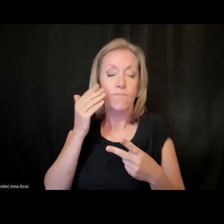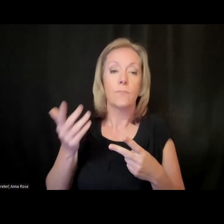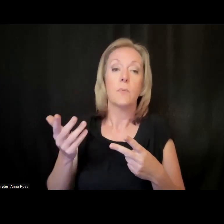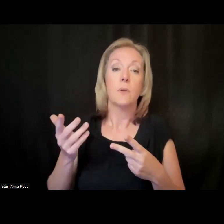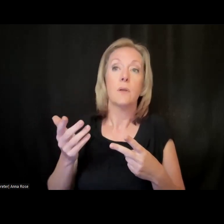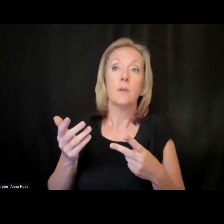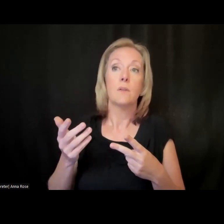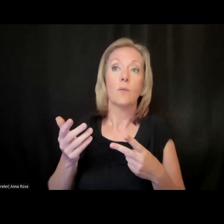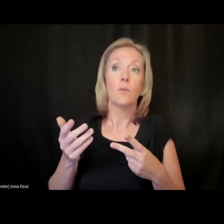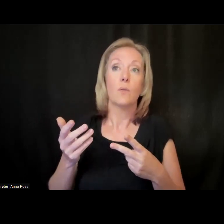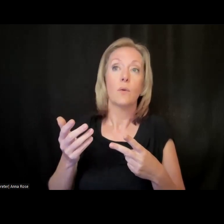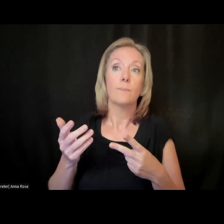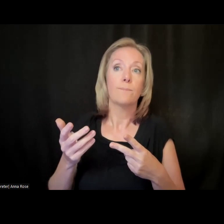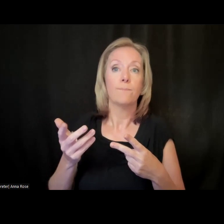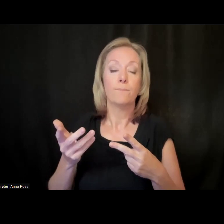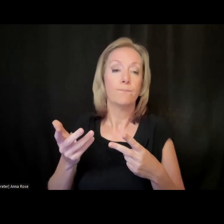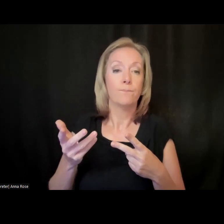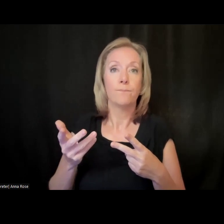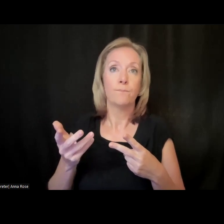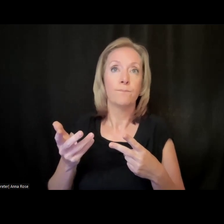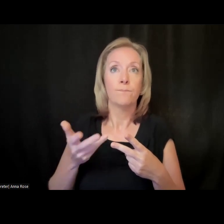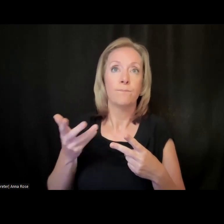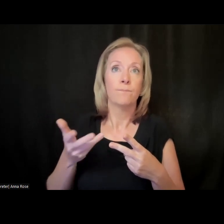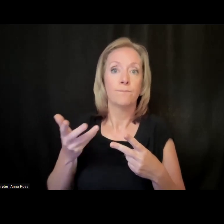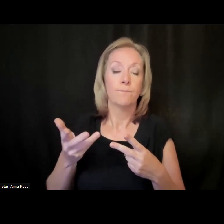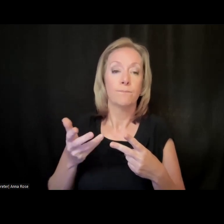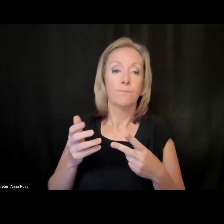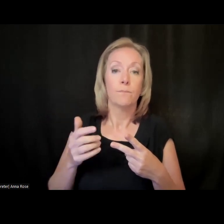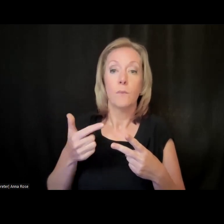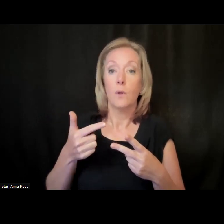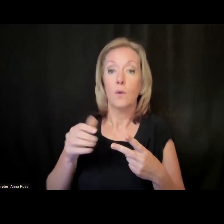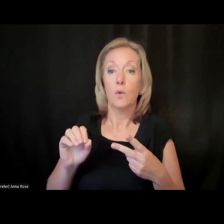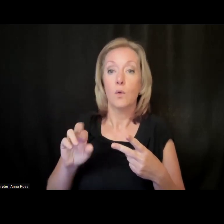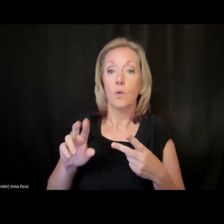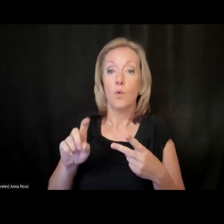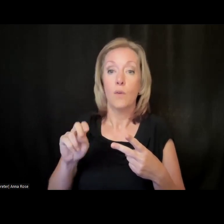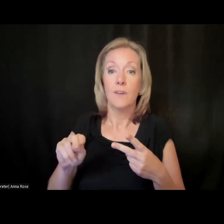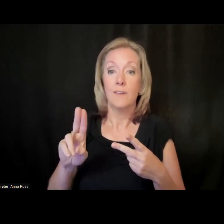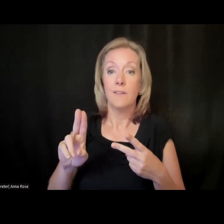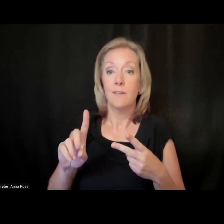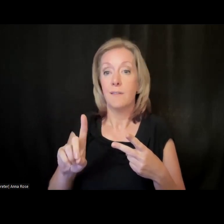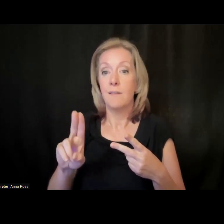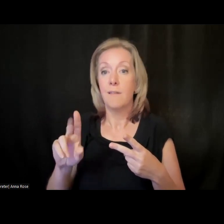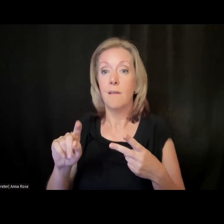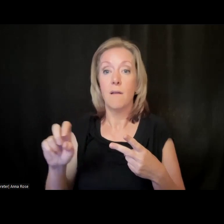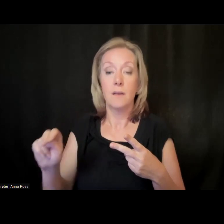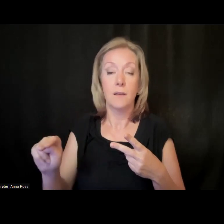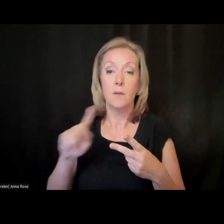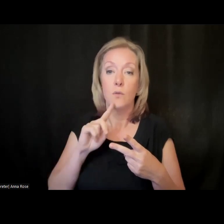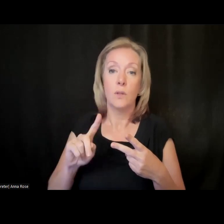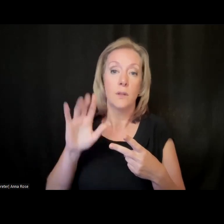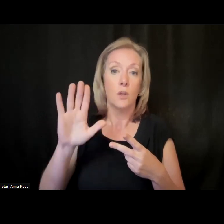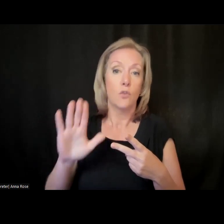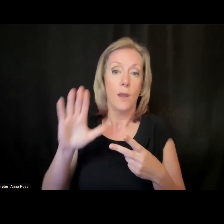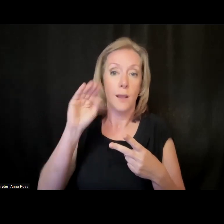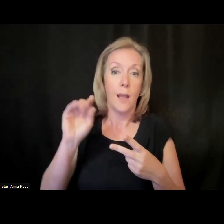if we get your hands on things that Gordon Dutton has done, he's one of the most great guys.